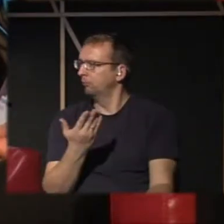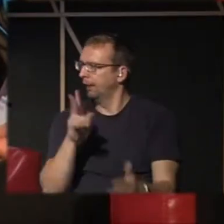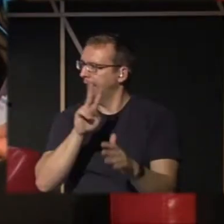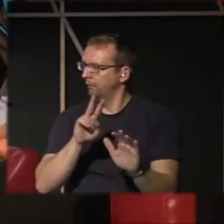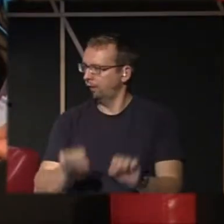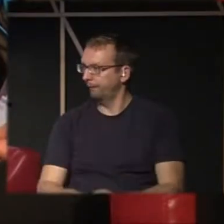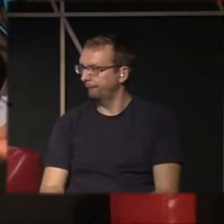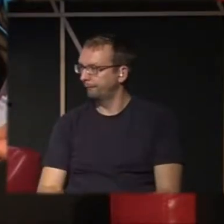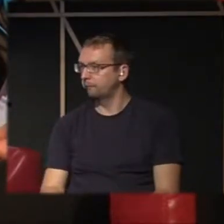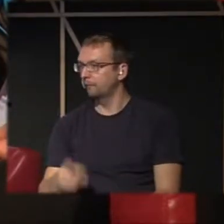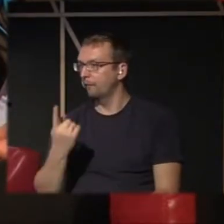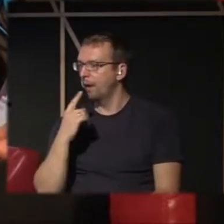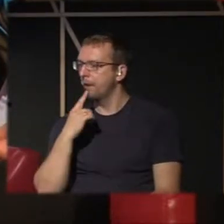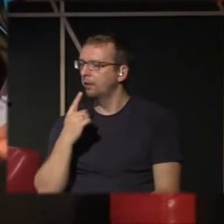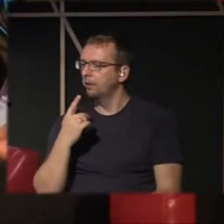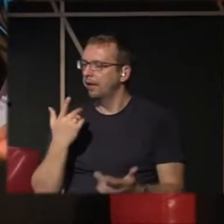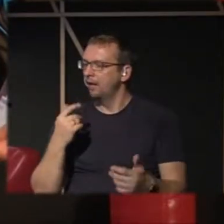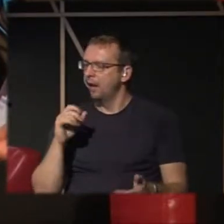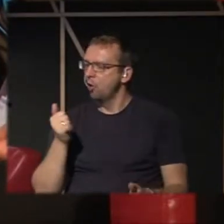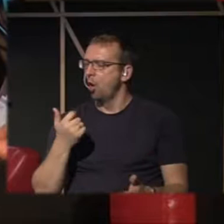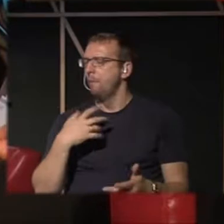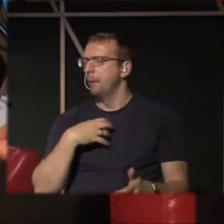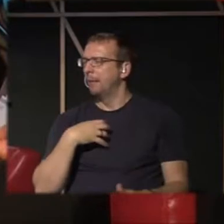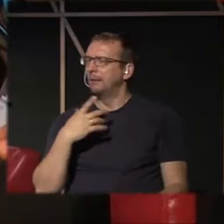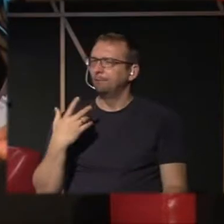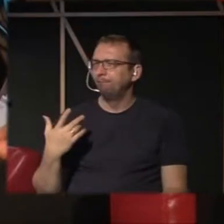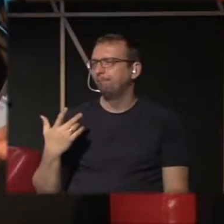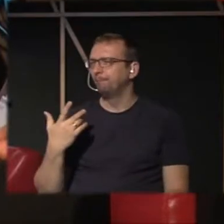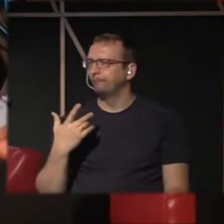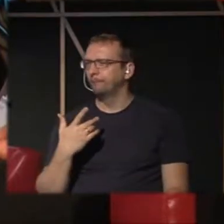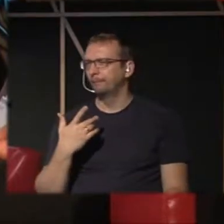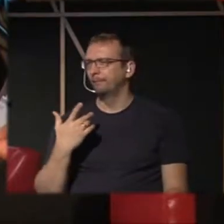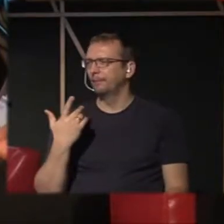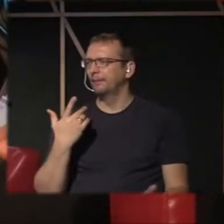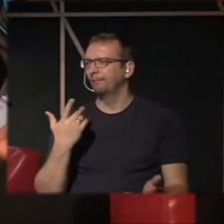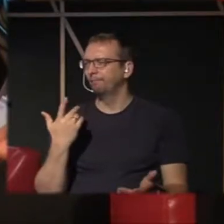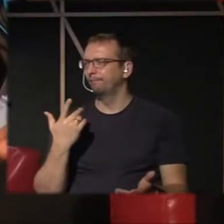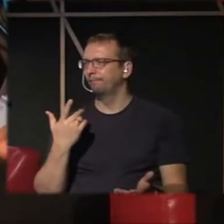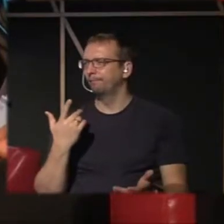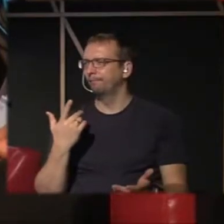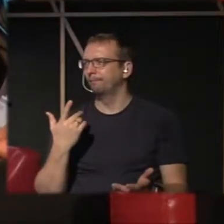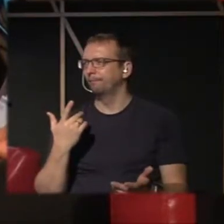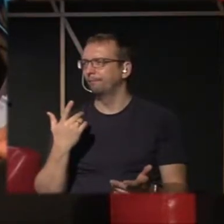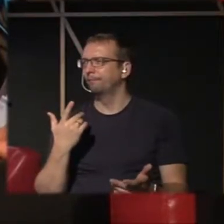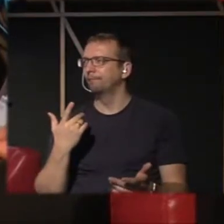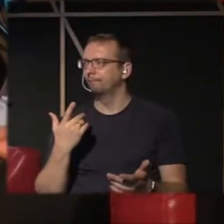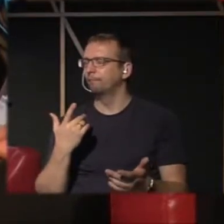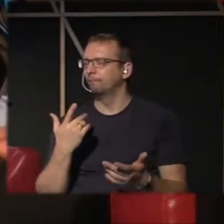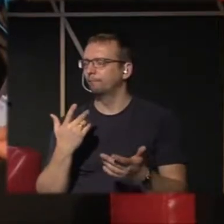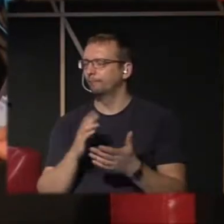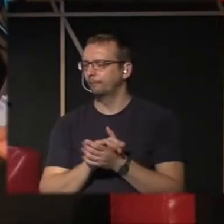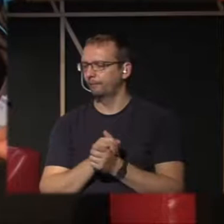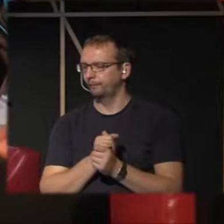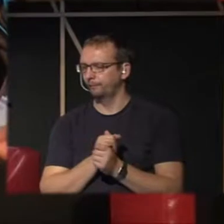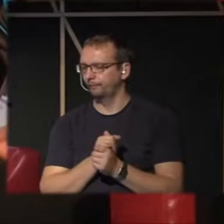levels. Although there's been some progress made on that, that's still a main barrier. And also difficulty